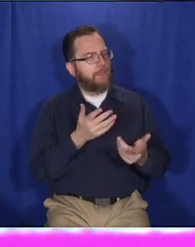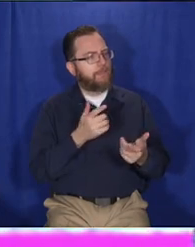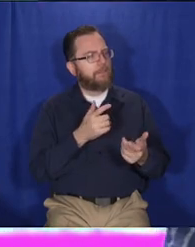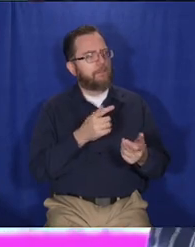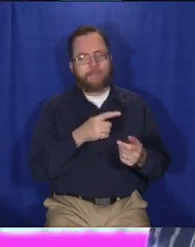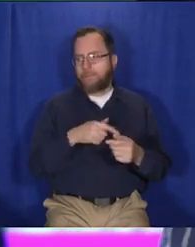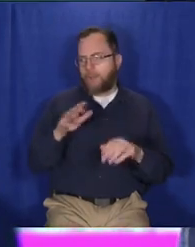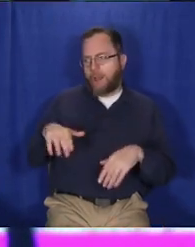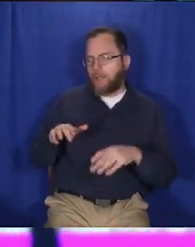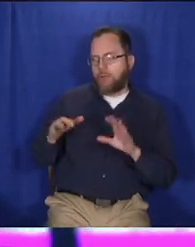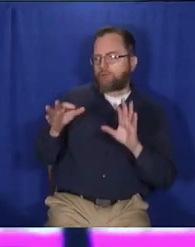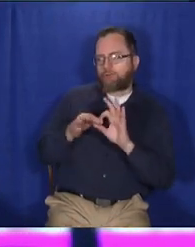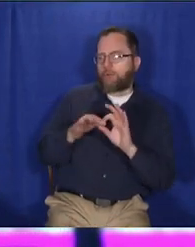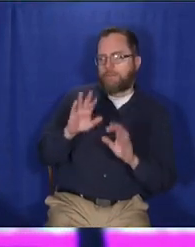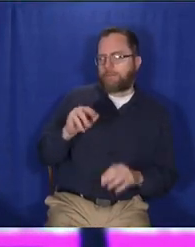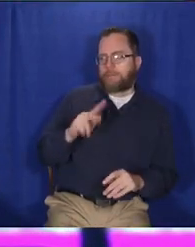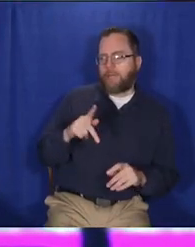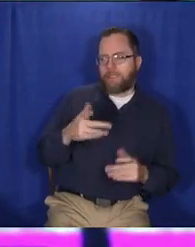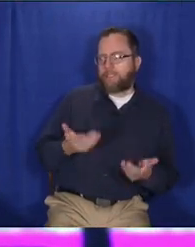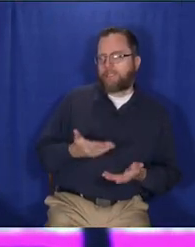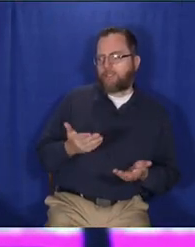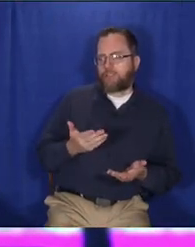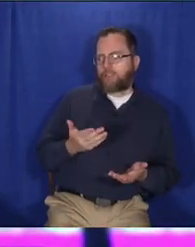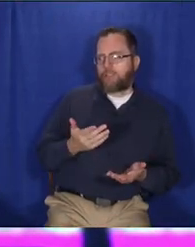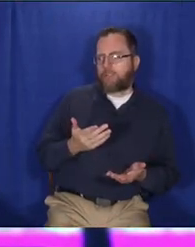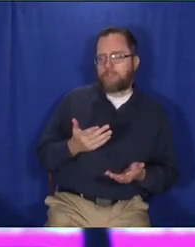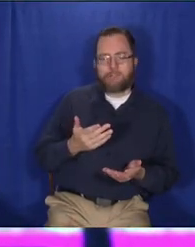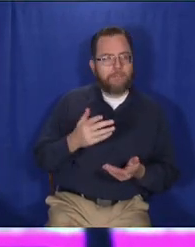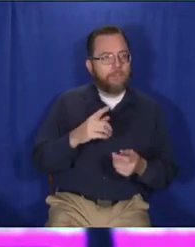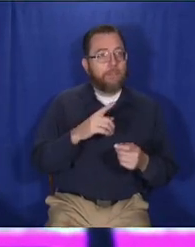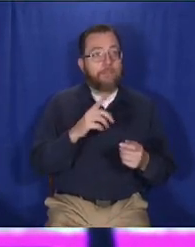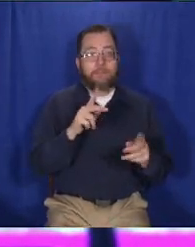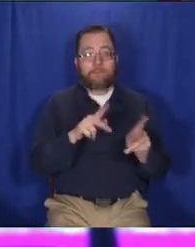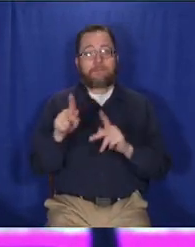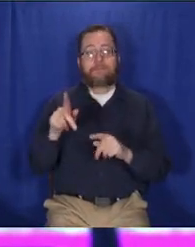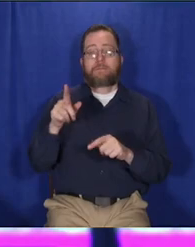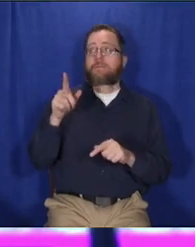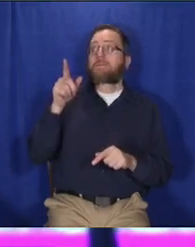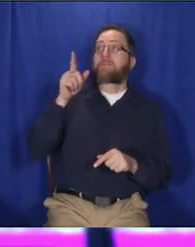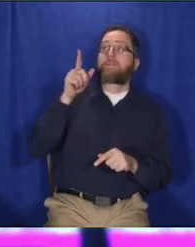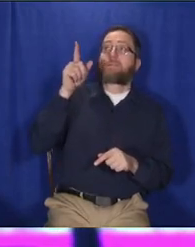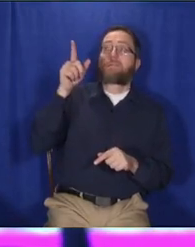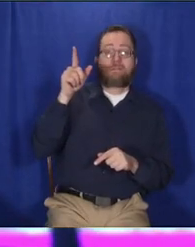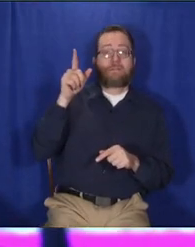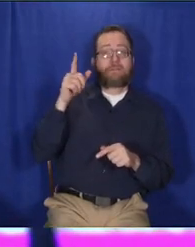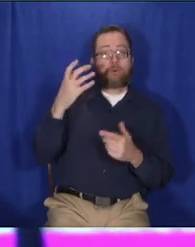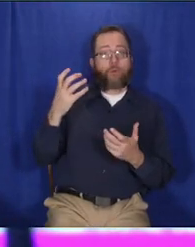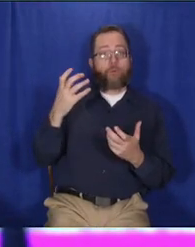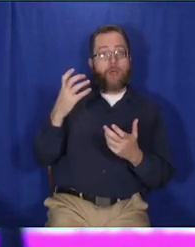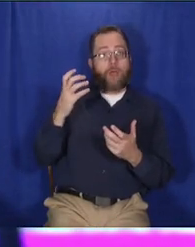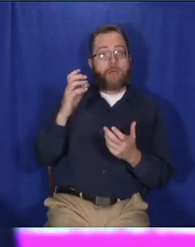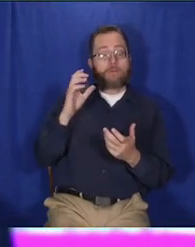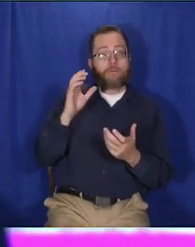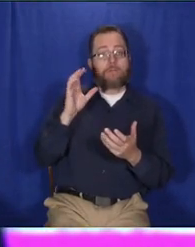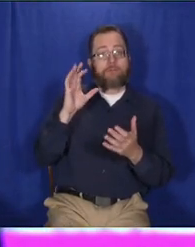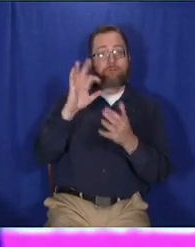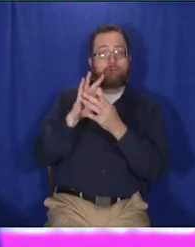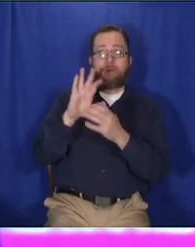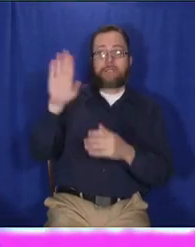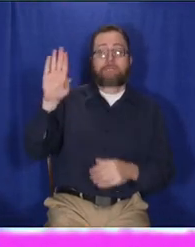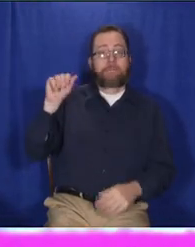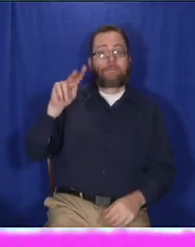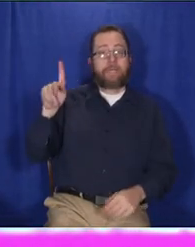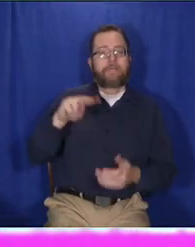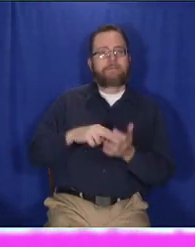order for you to open an account in the bank of the kingdom of God, in order for you to really have this kind of